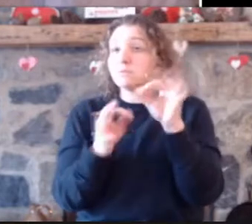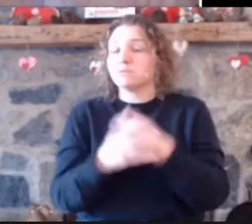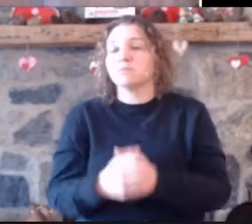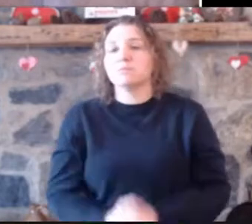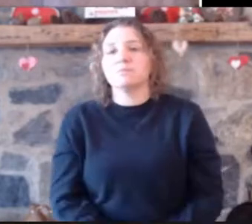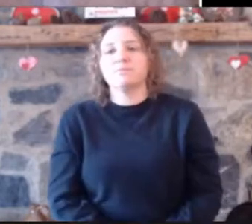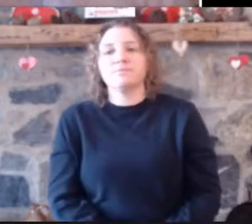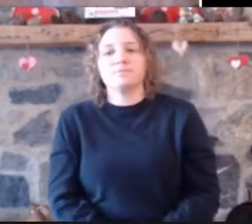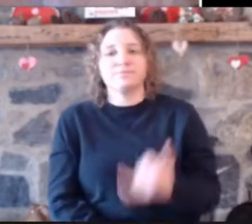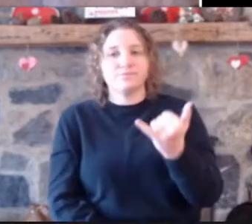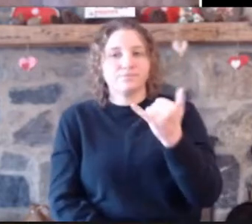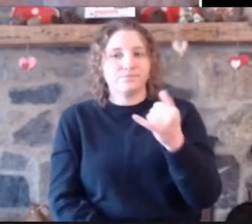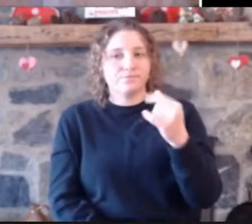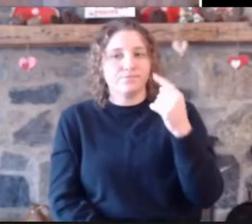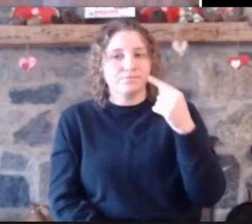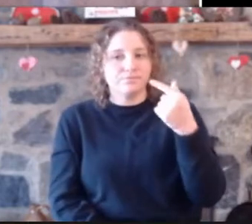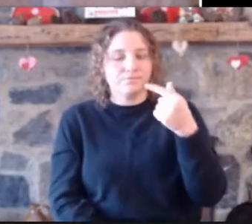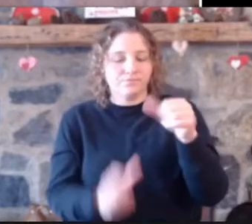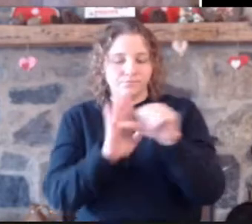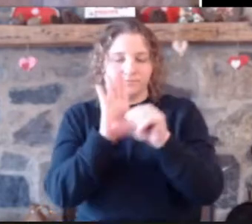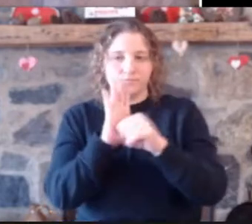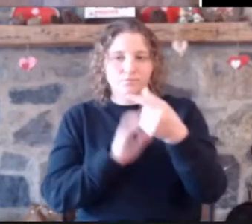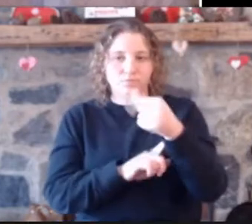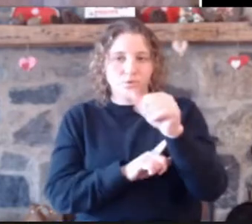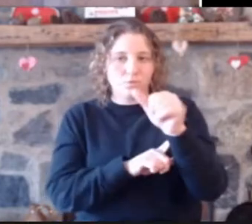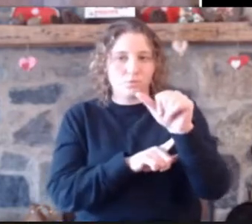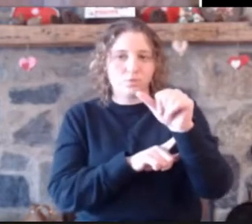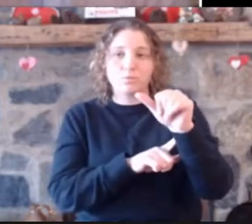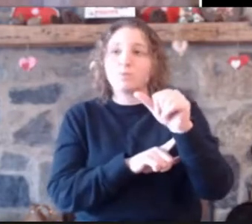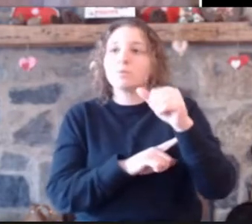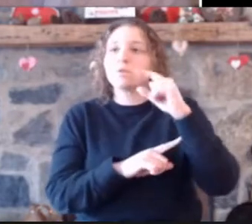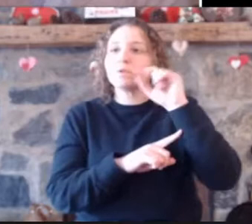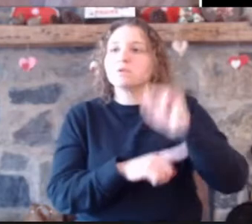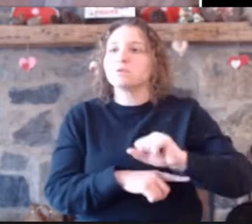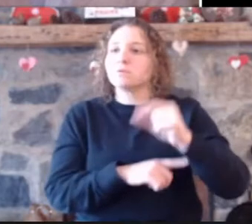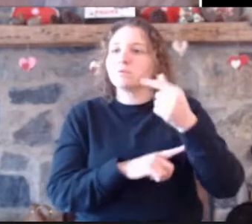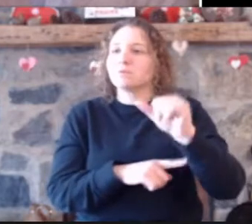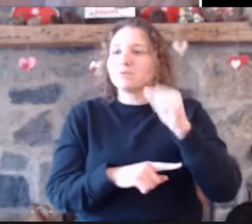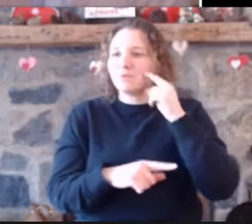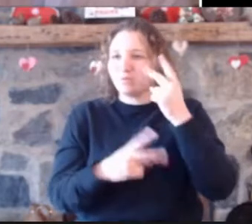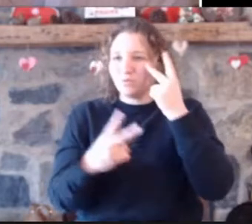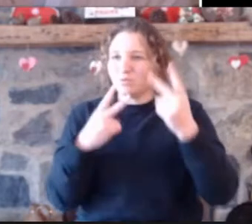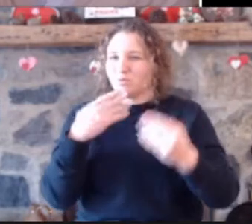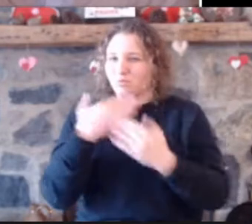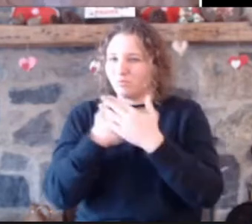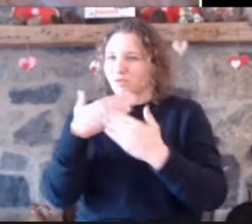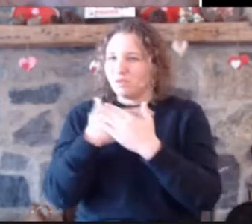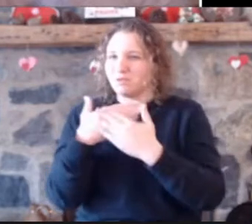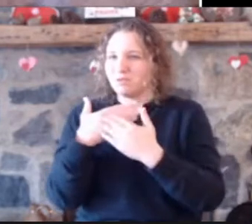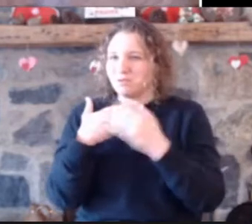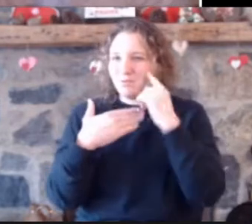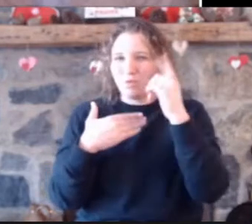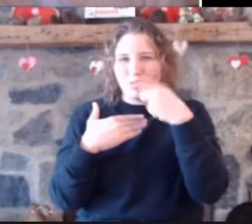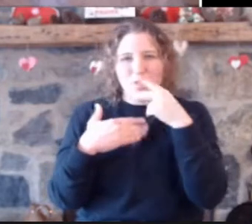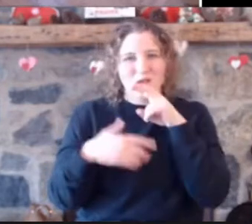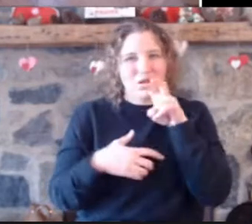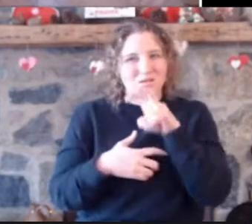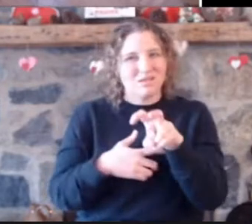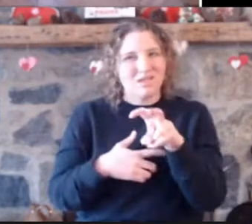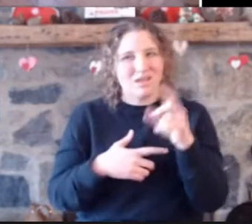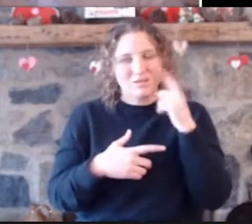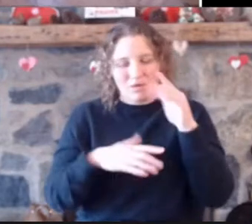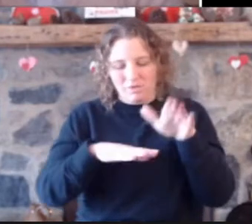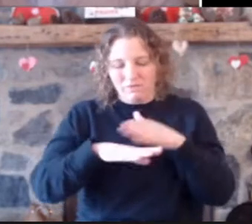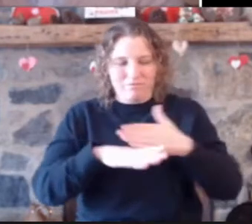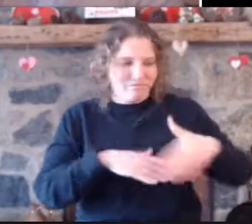So in Georgia, March 19th, 2018, South Georgia, this washed up on the beach. It was snake-like, appeared to be a fin.